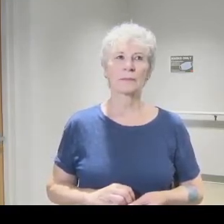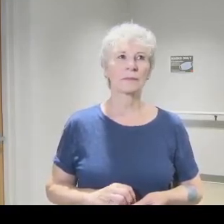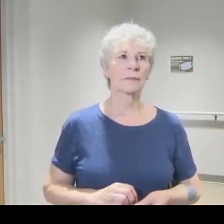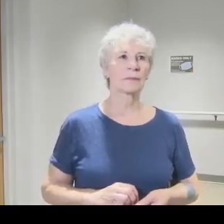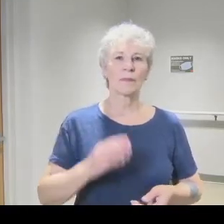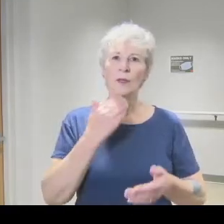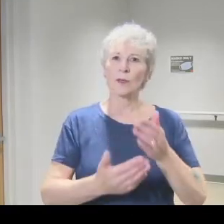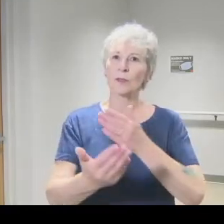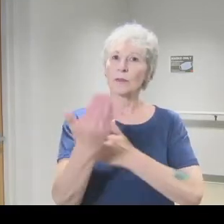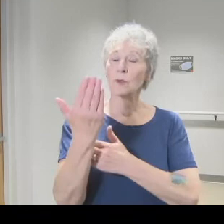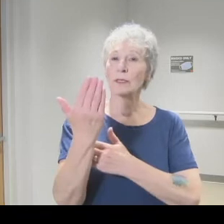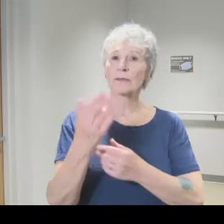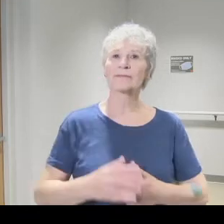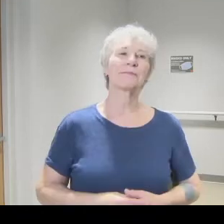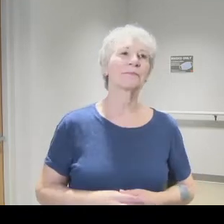Good morning.